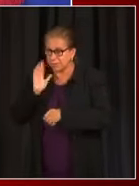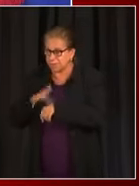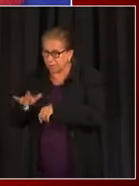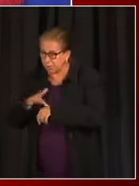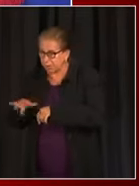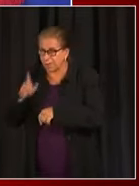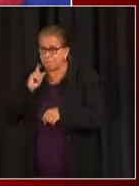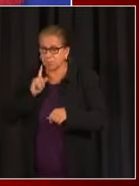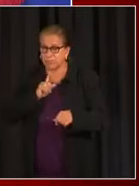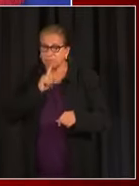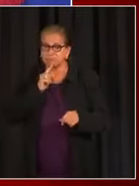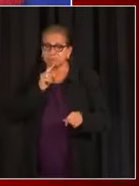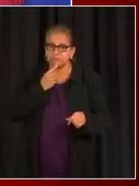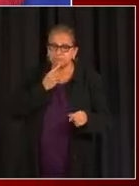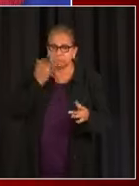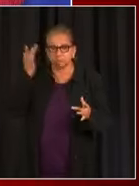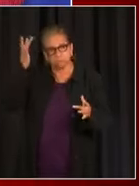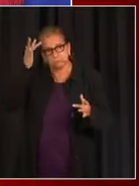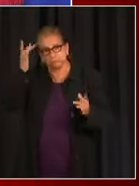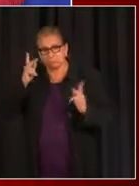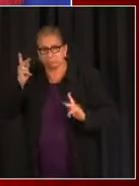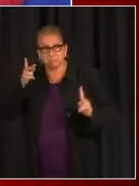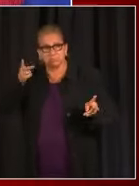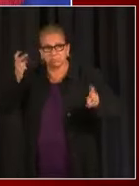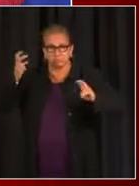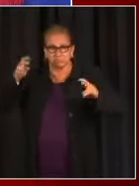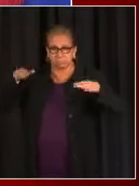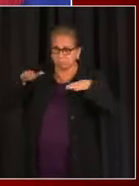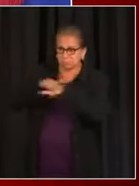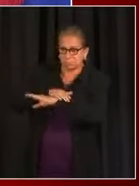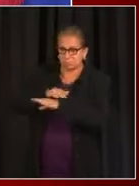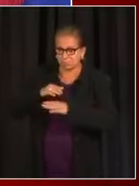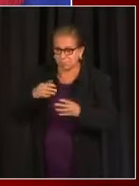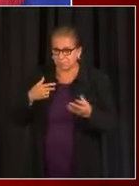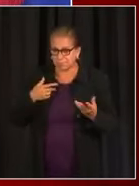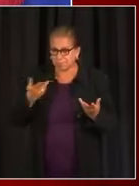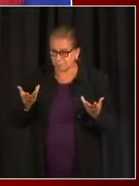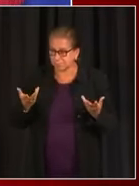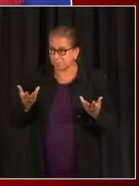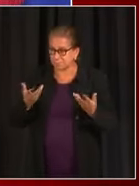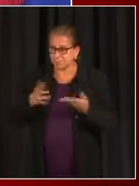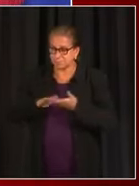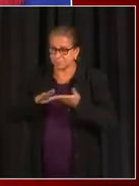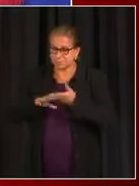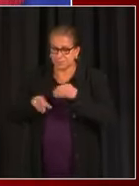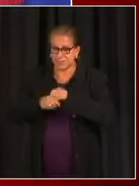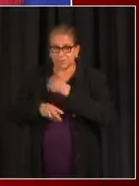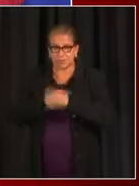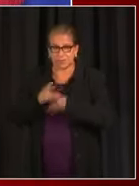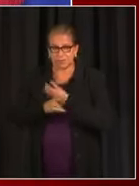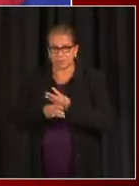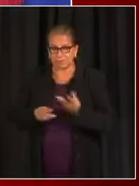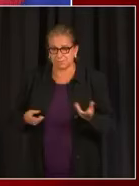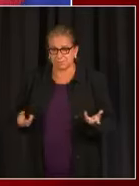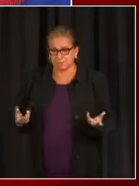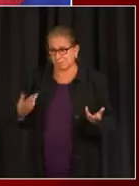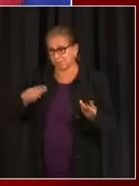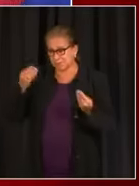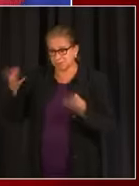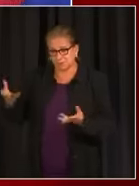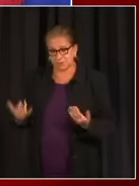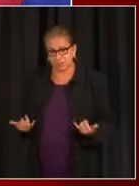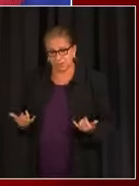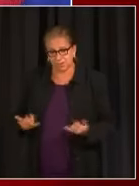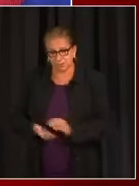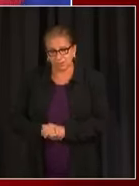are prepared, and make sure that people can still function in the world. So I'm just telling you now, we